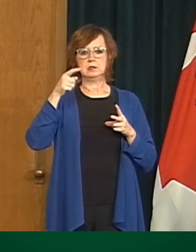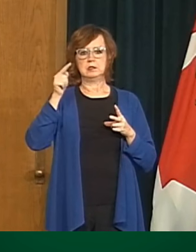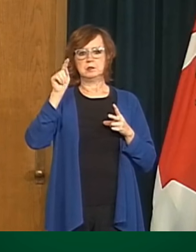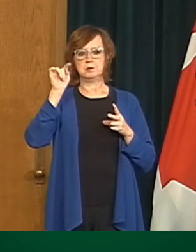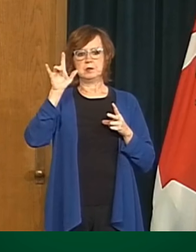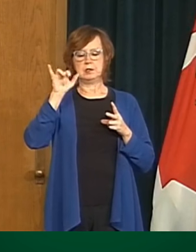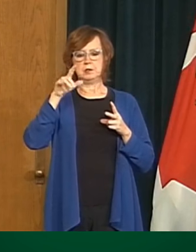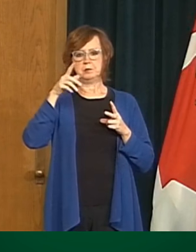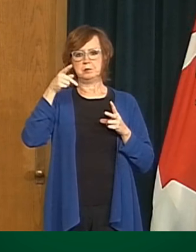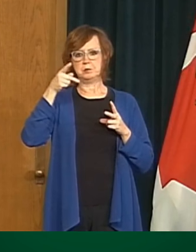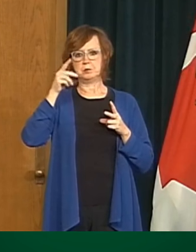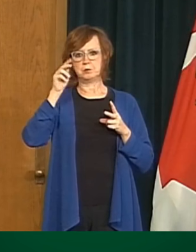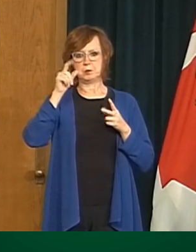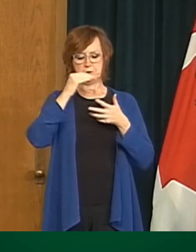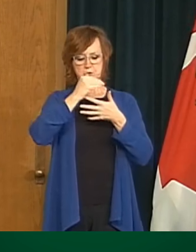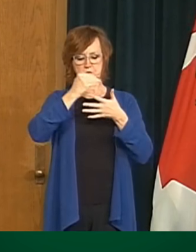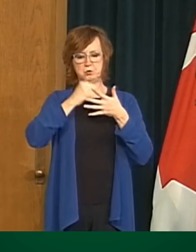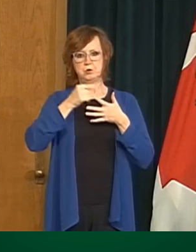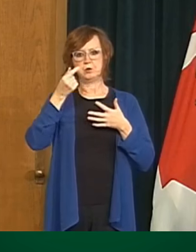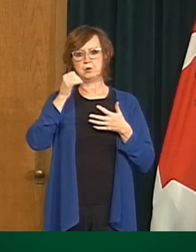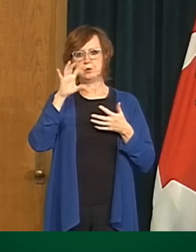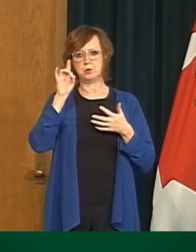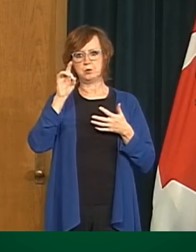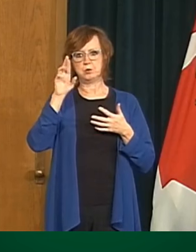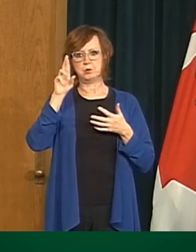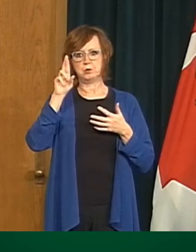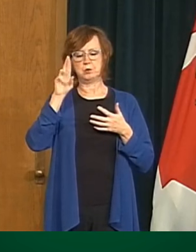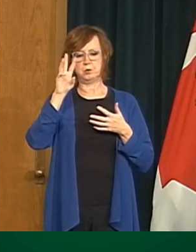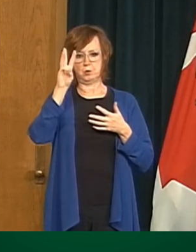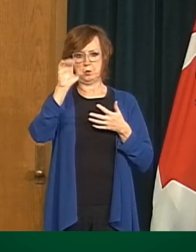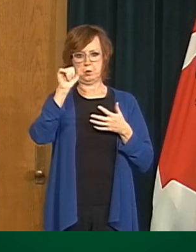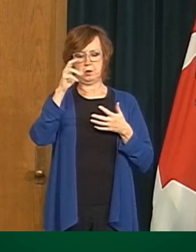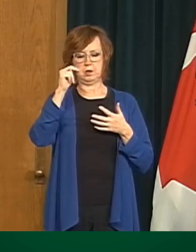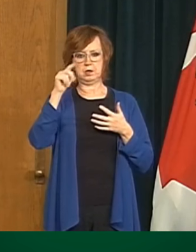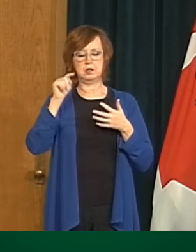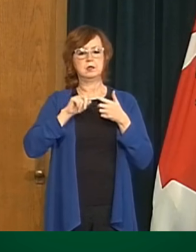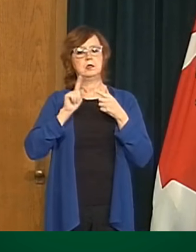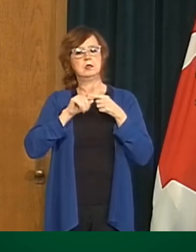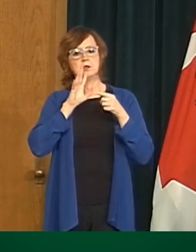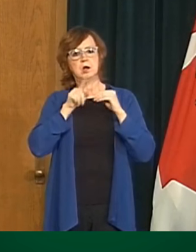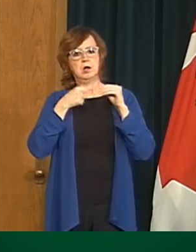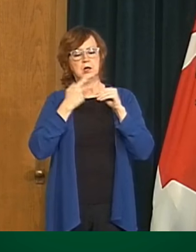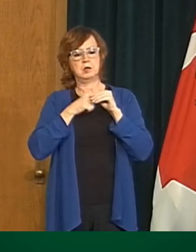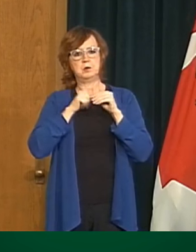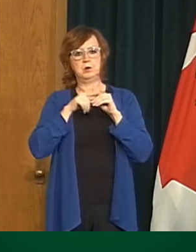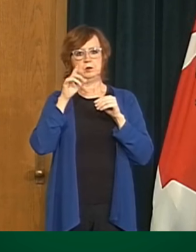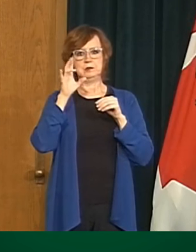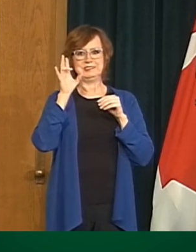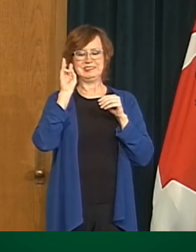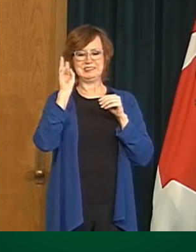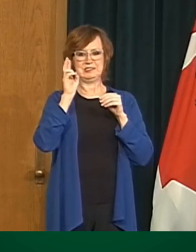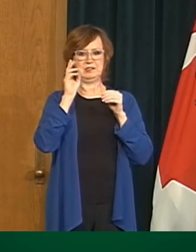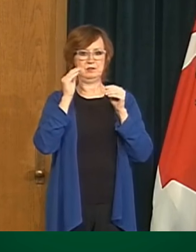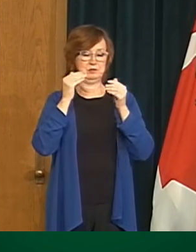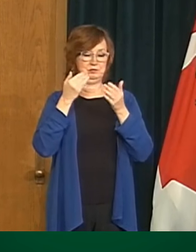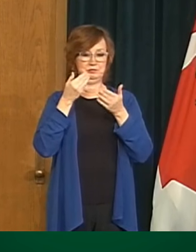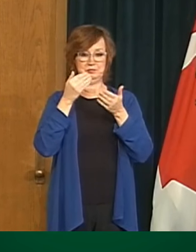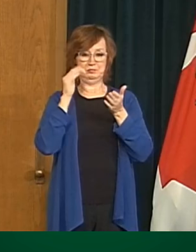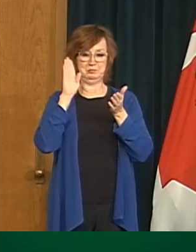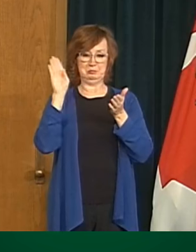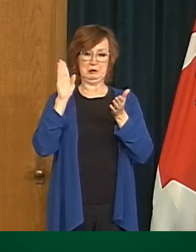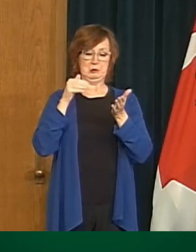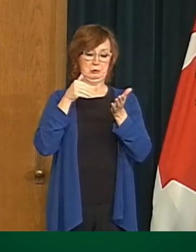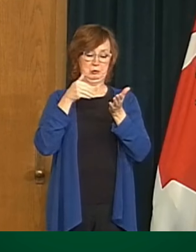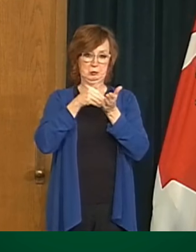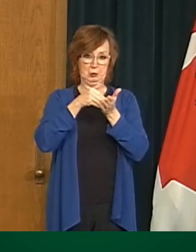a Strong Saskatchewan plan, a $7.5 billion economic stimulus package. Joining us over the